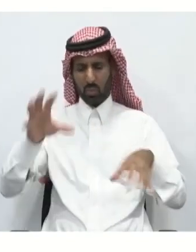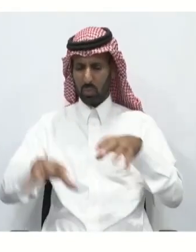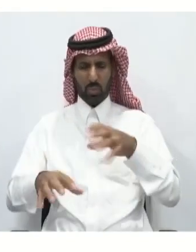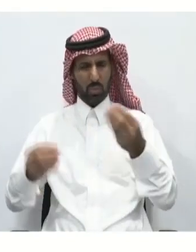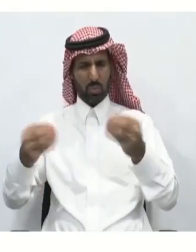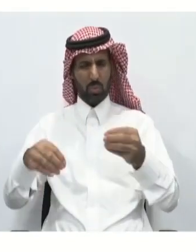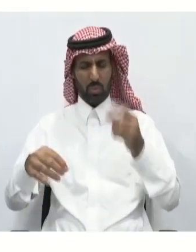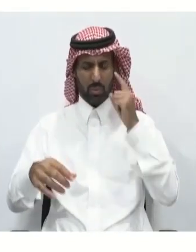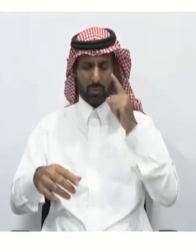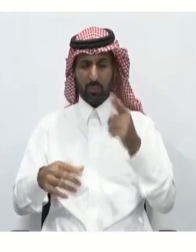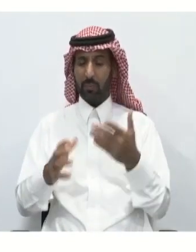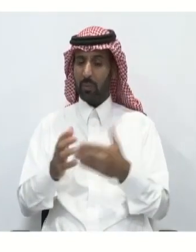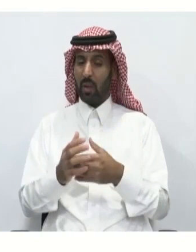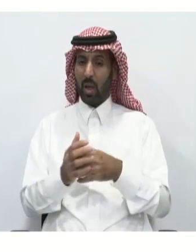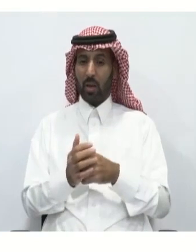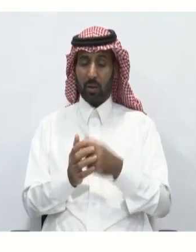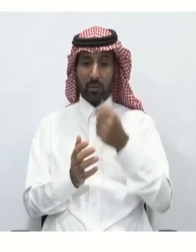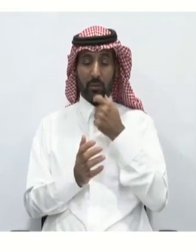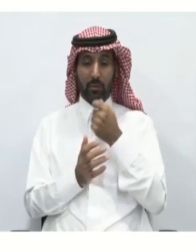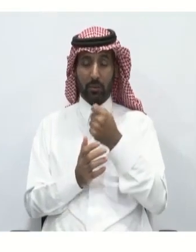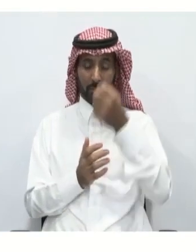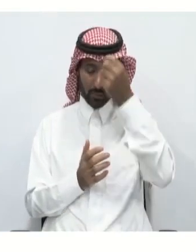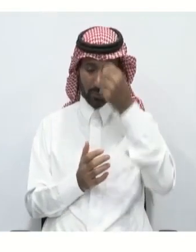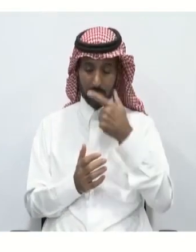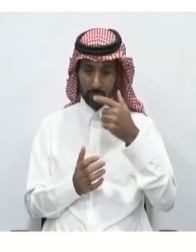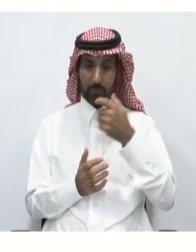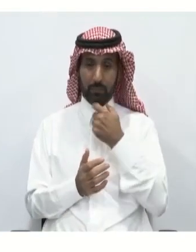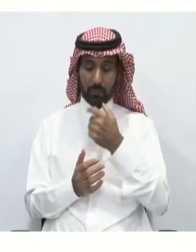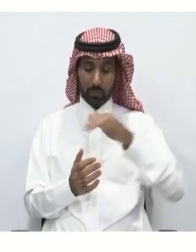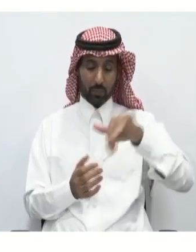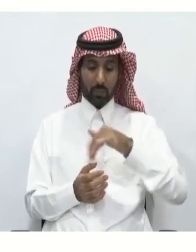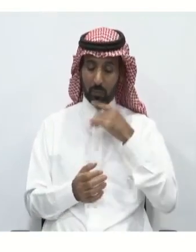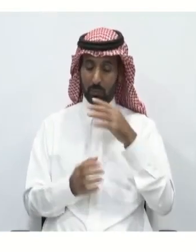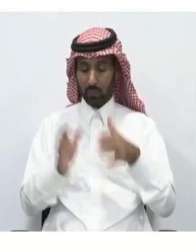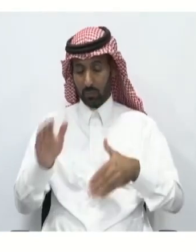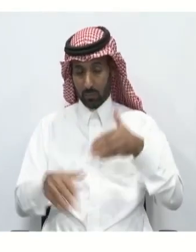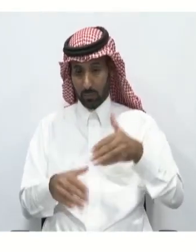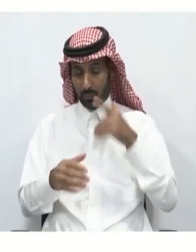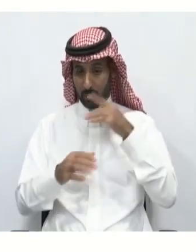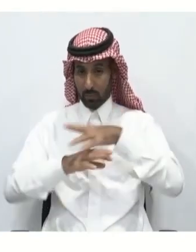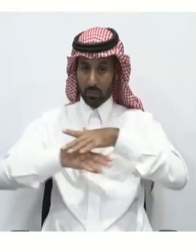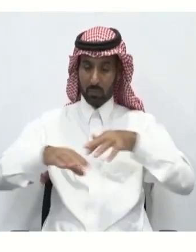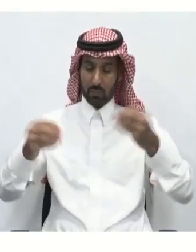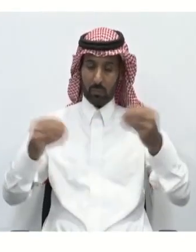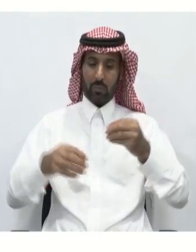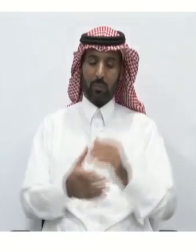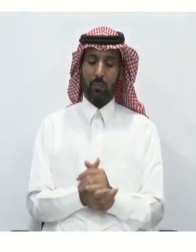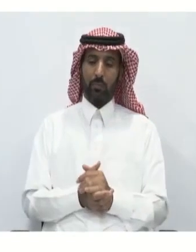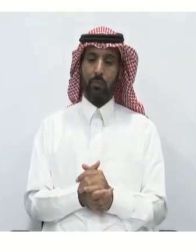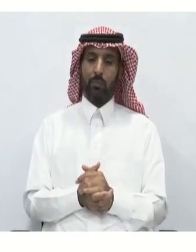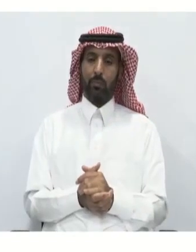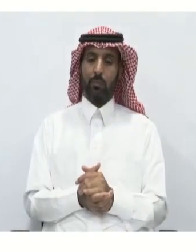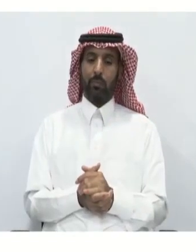weekends because hundreds of people drive over from a swim. That's not all. A lot of them bring